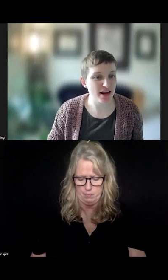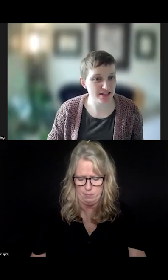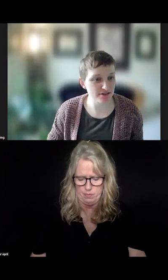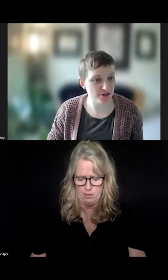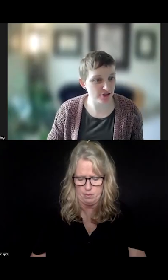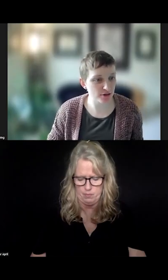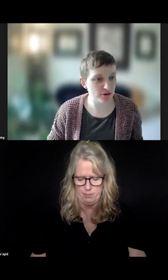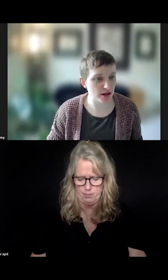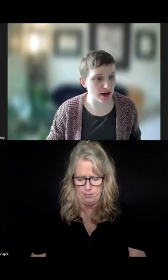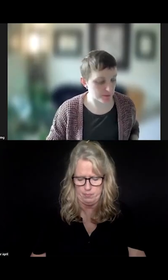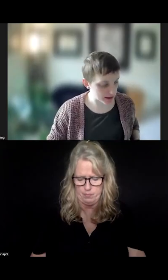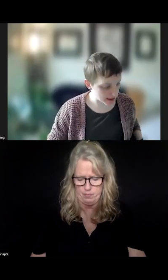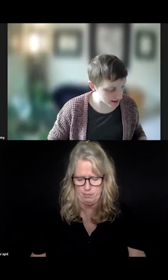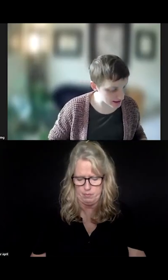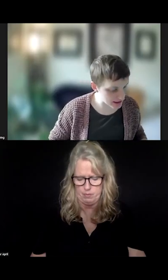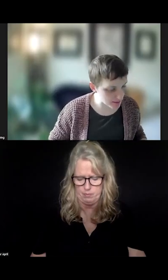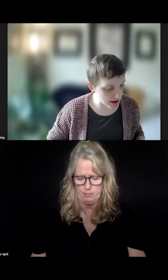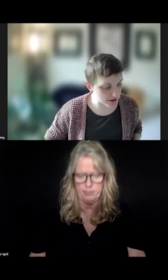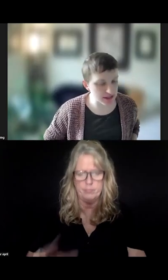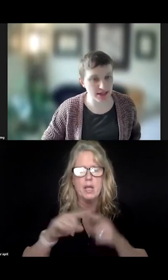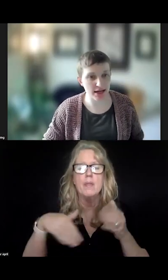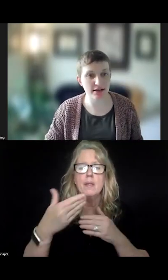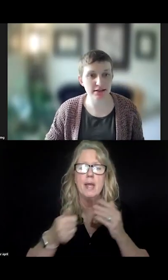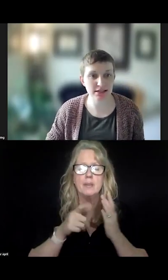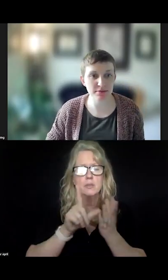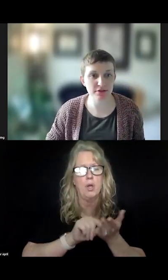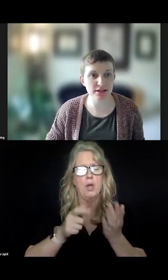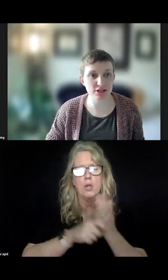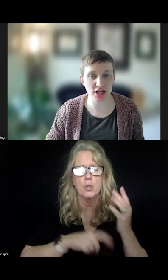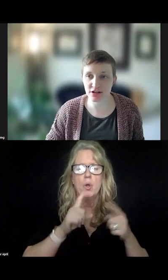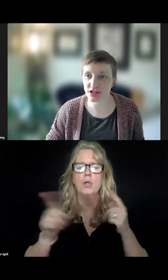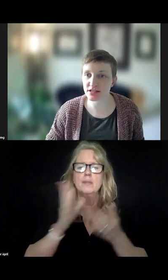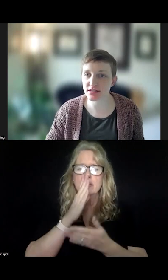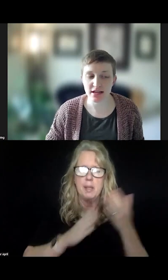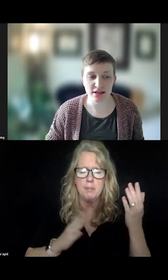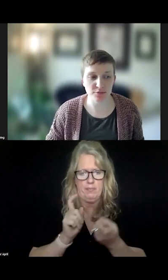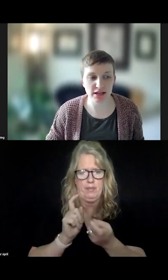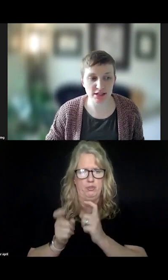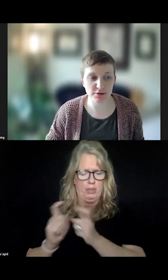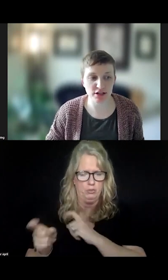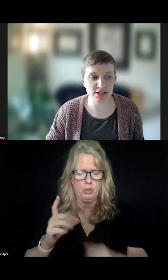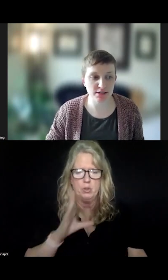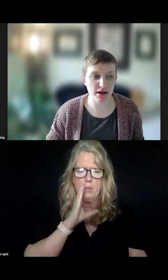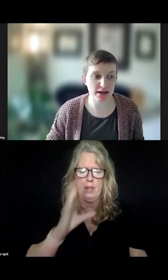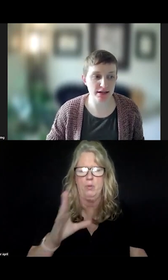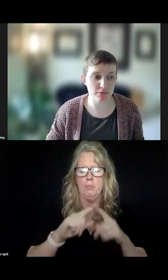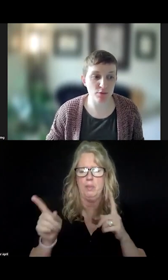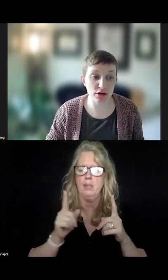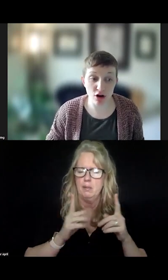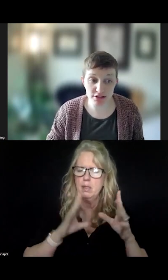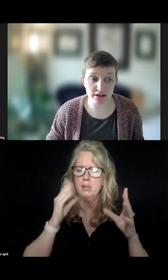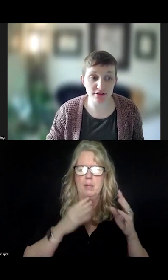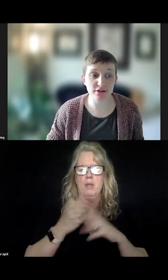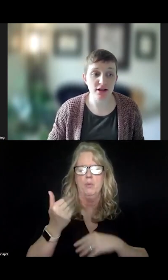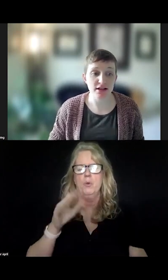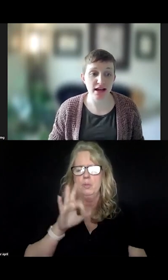Our next news article is about some of the changes that are being experienced by 911